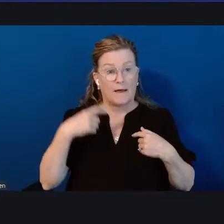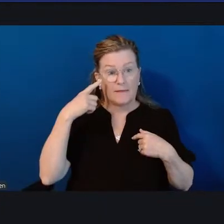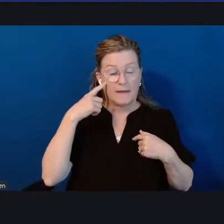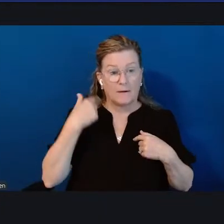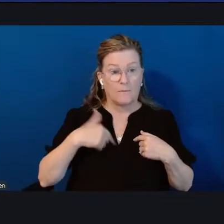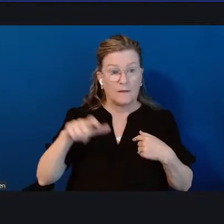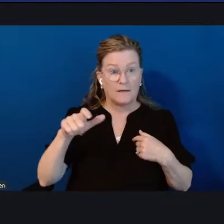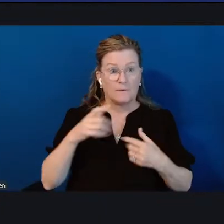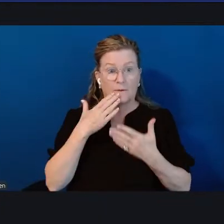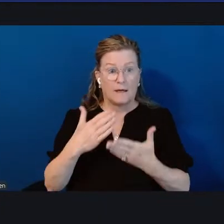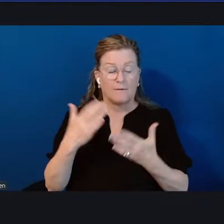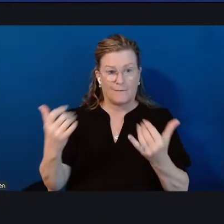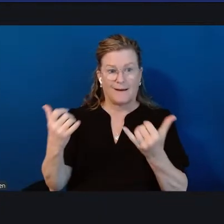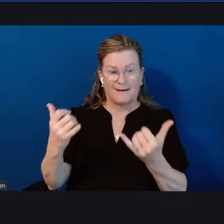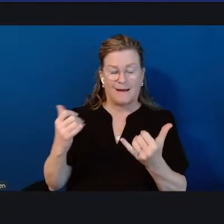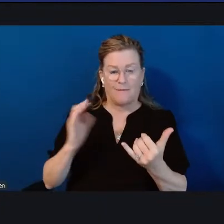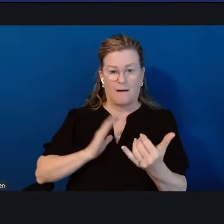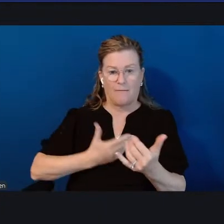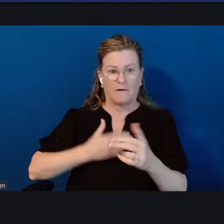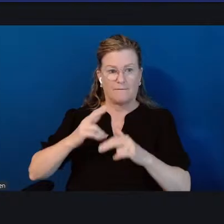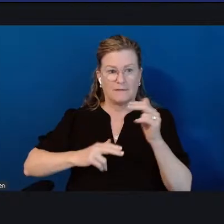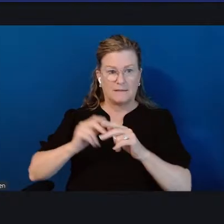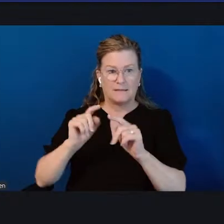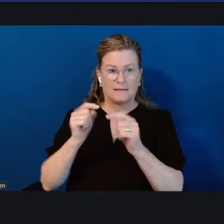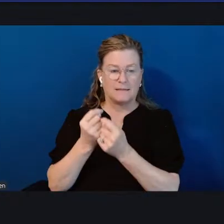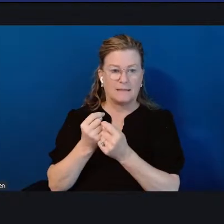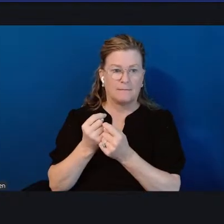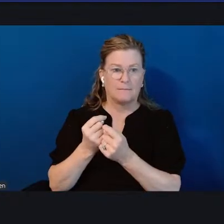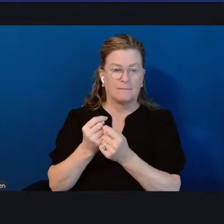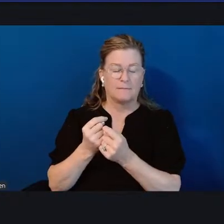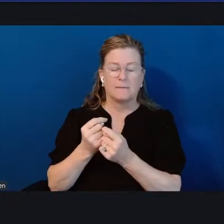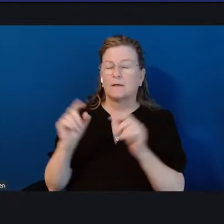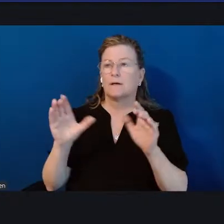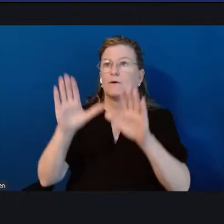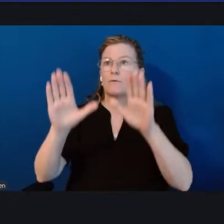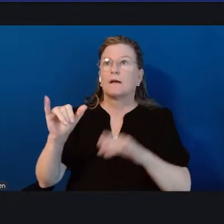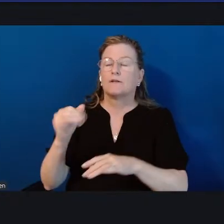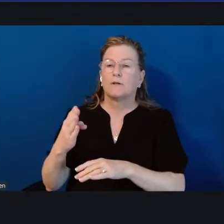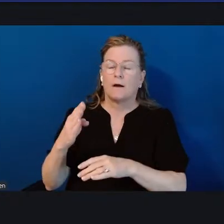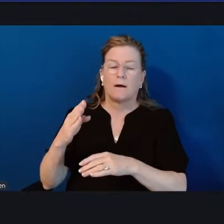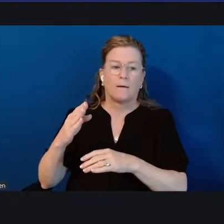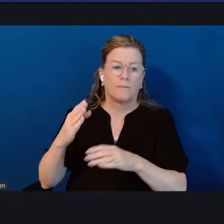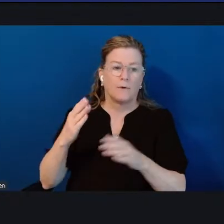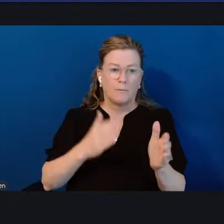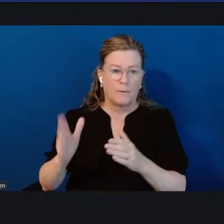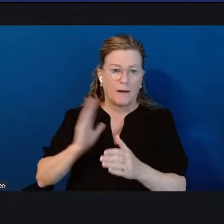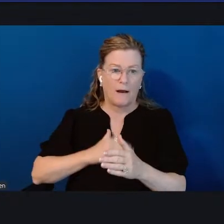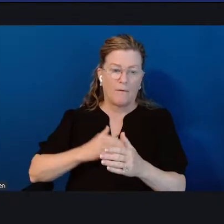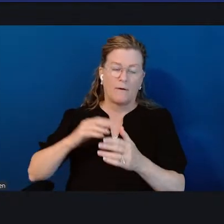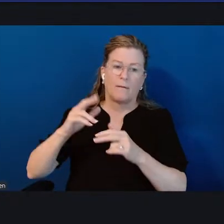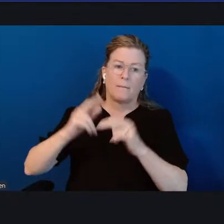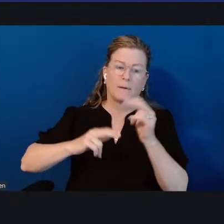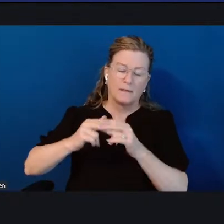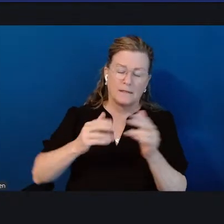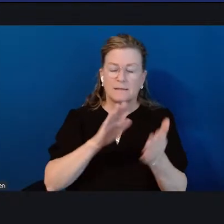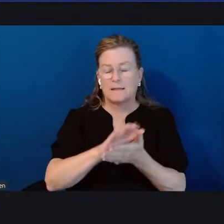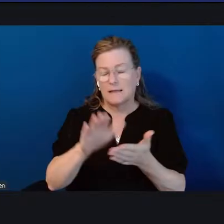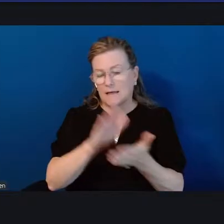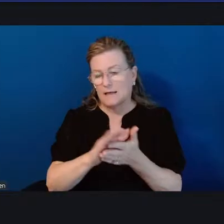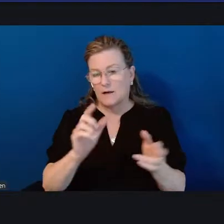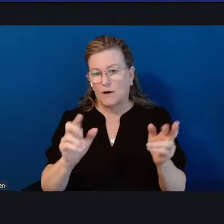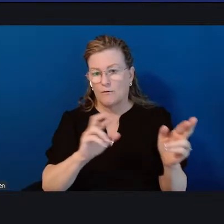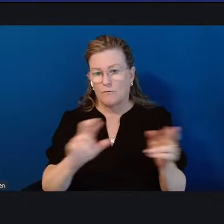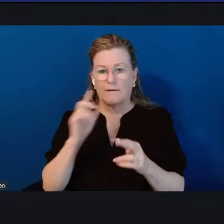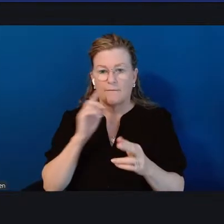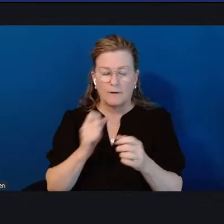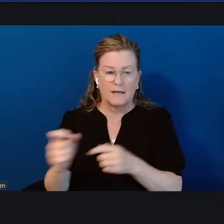thank is right now our facilities team is doing a great job getting our facilities cleaned up, ready for the next year,